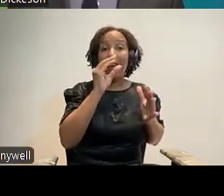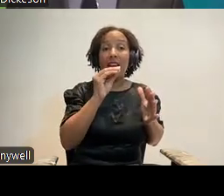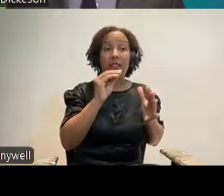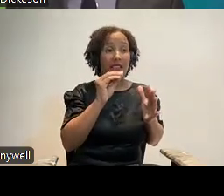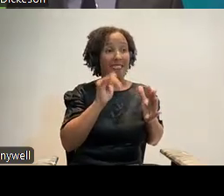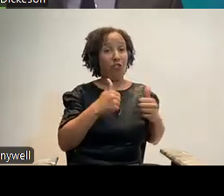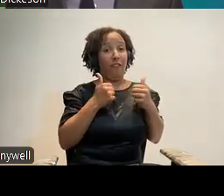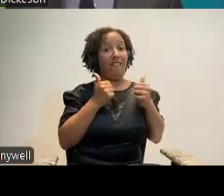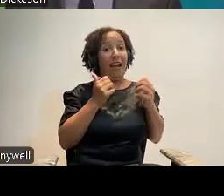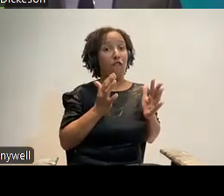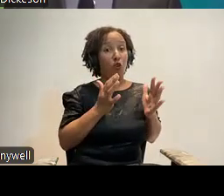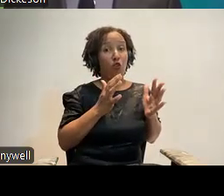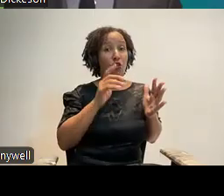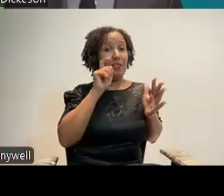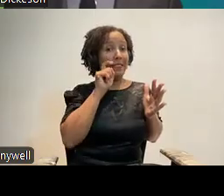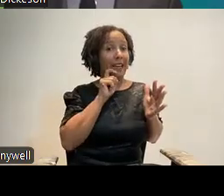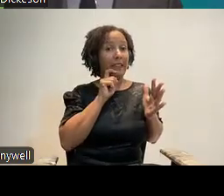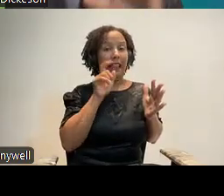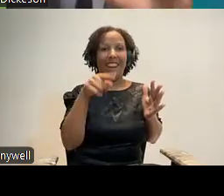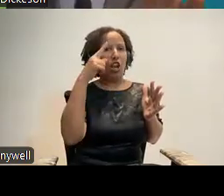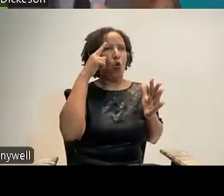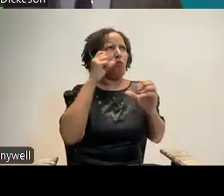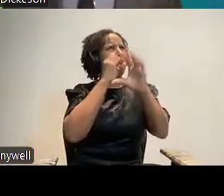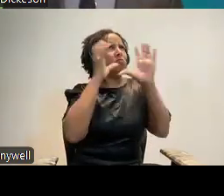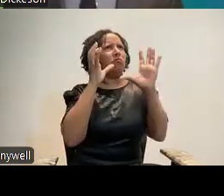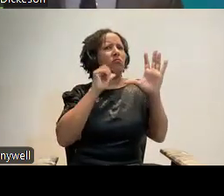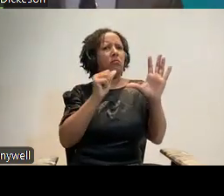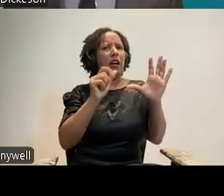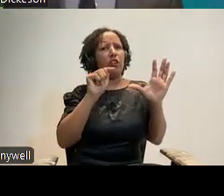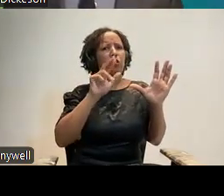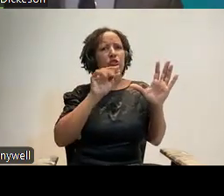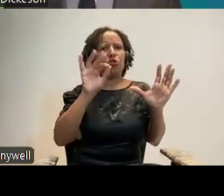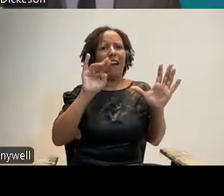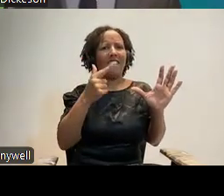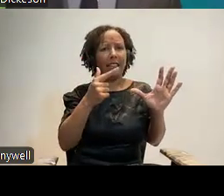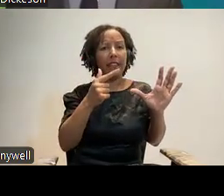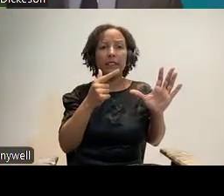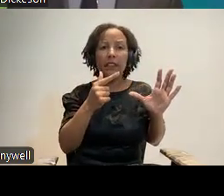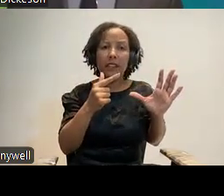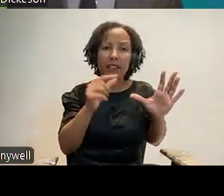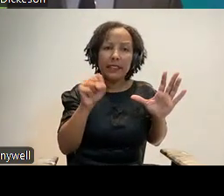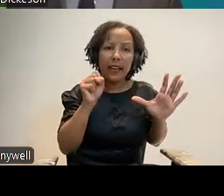it very much is. This is again gets into that category of believing that